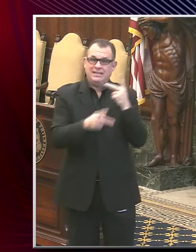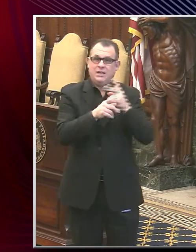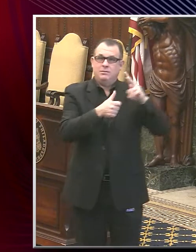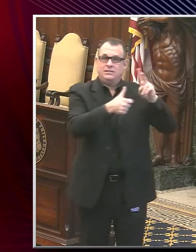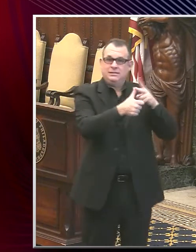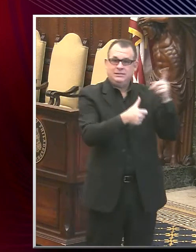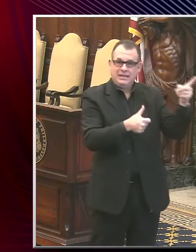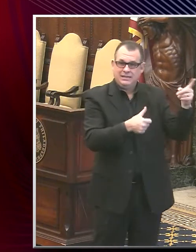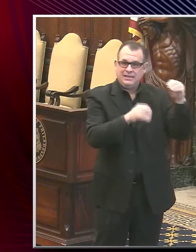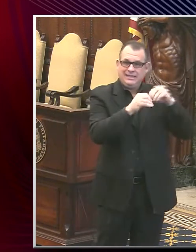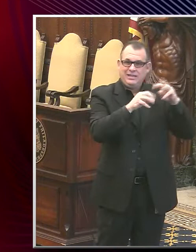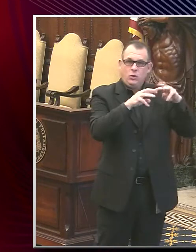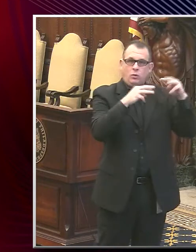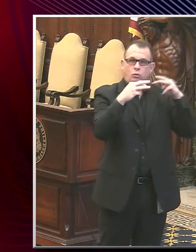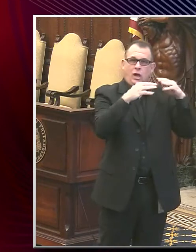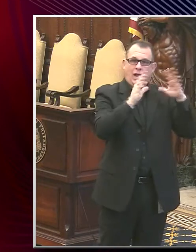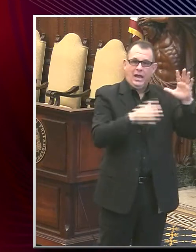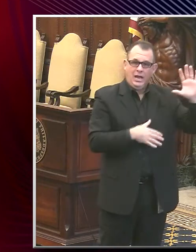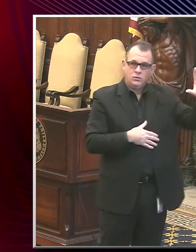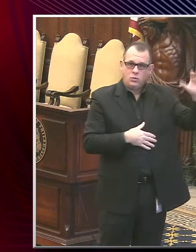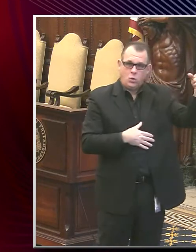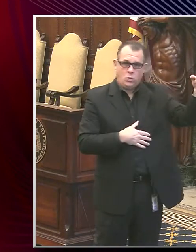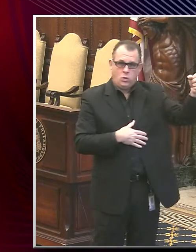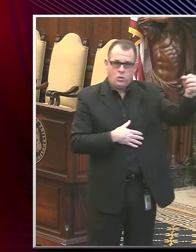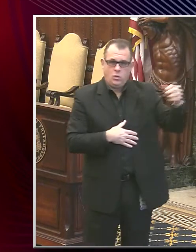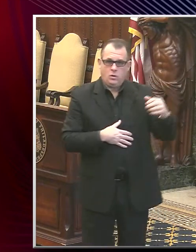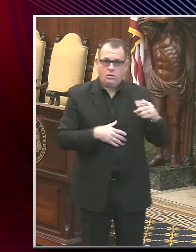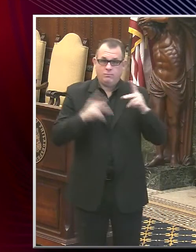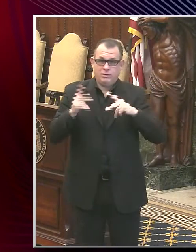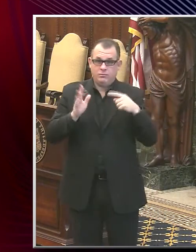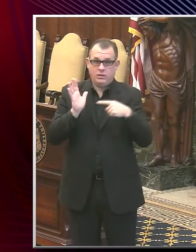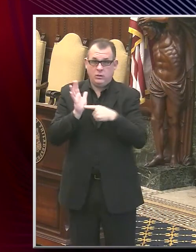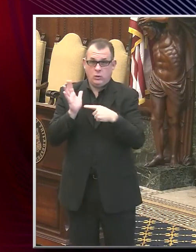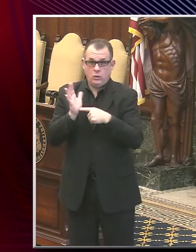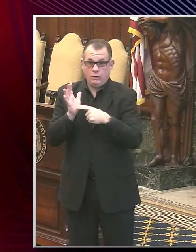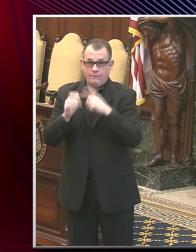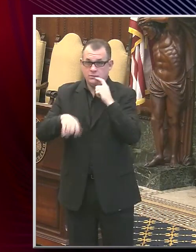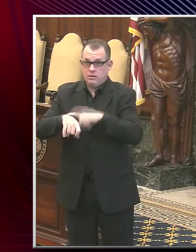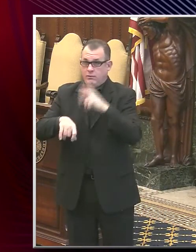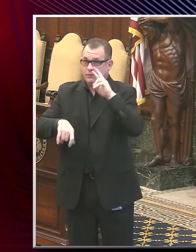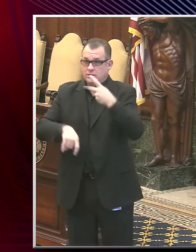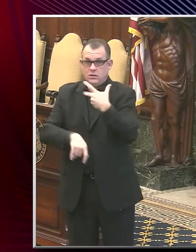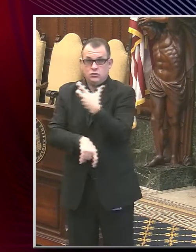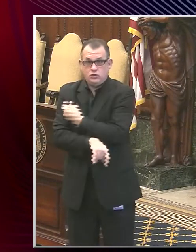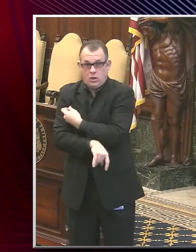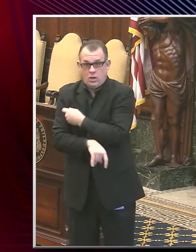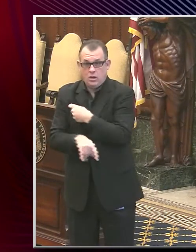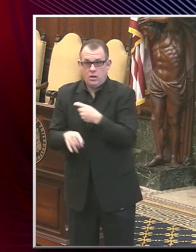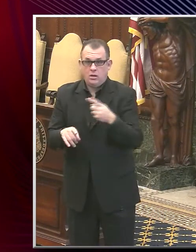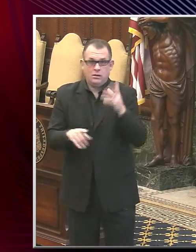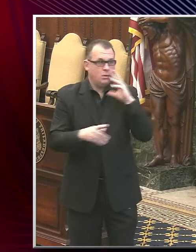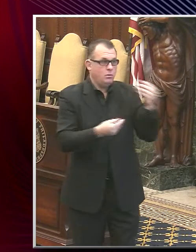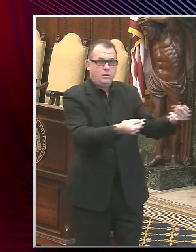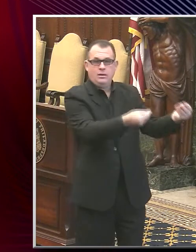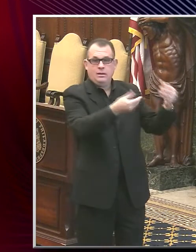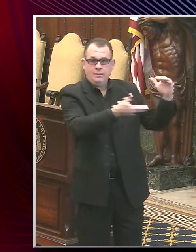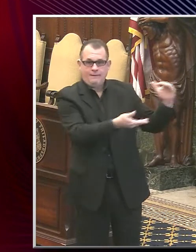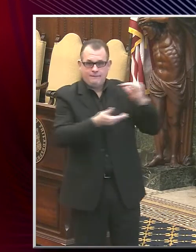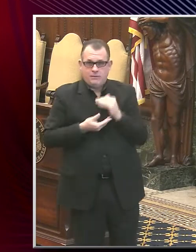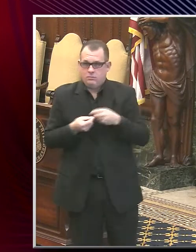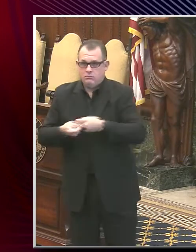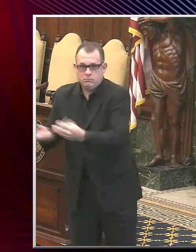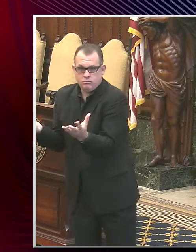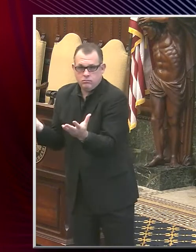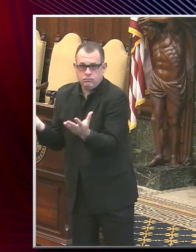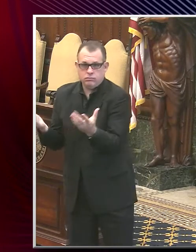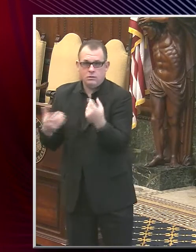keep a second dose at the warehouse. And when those people are due for their second doses, those doses arrive here in the city of Philadelphia. That's to